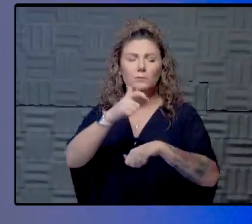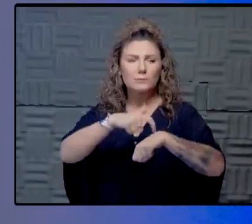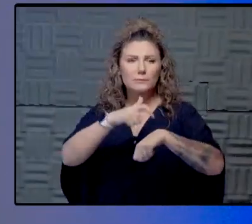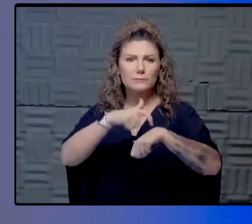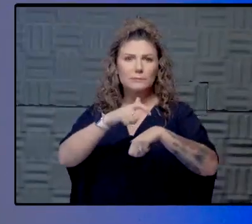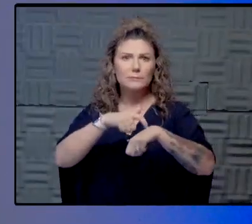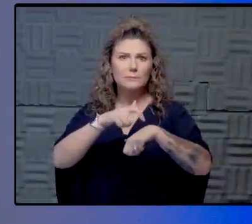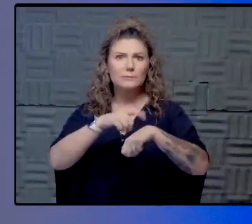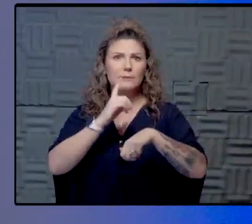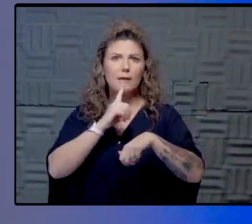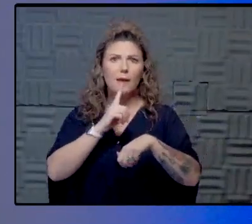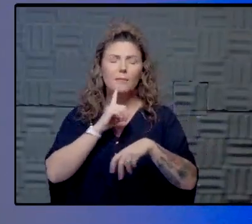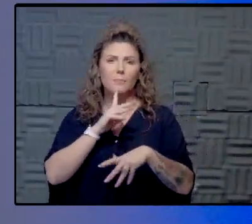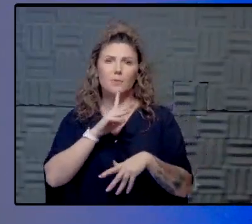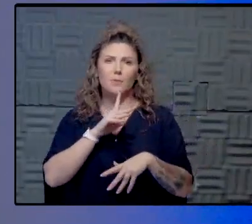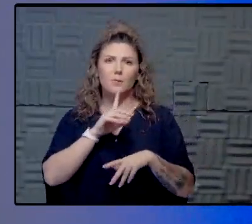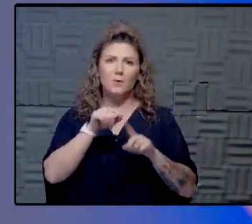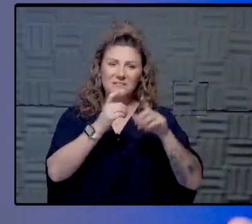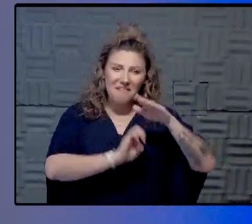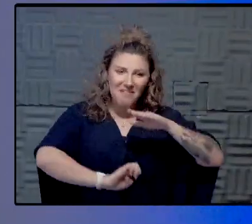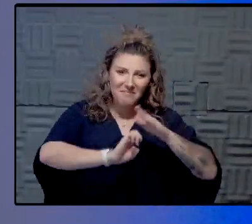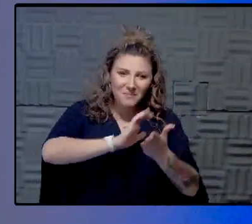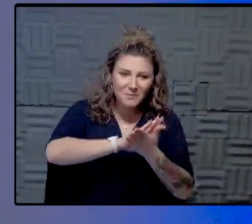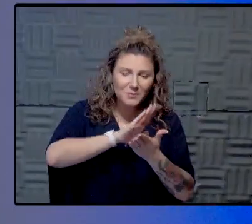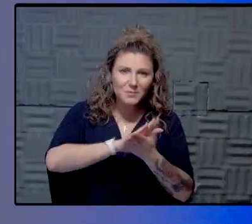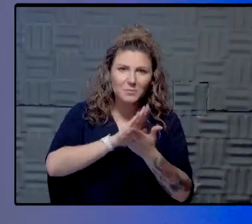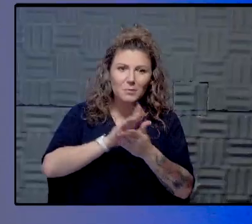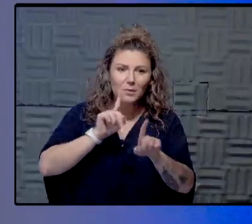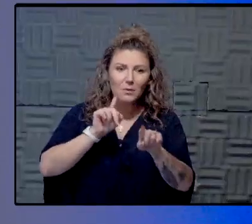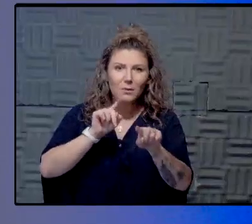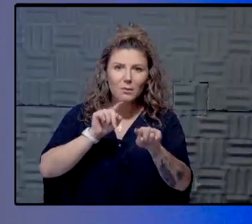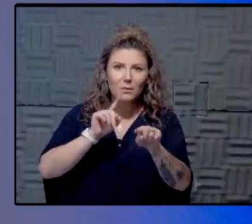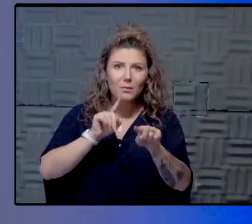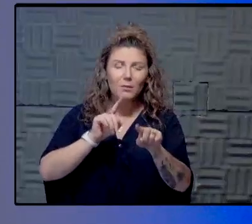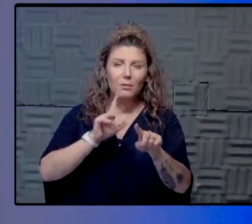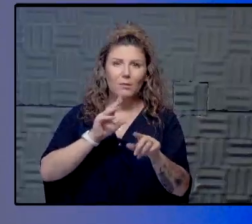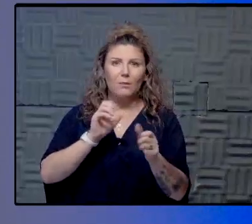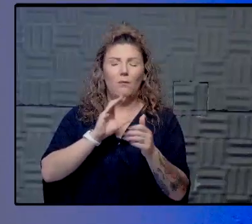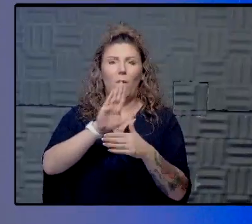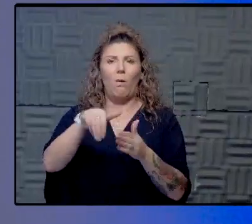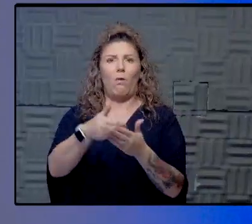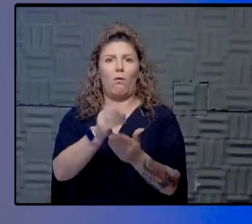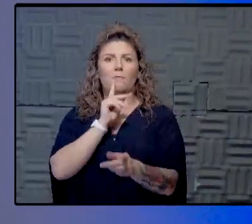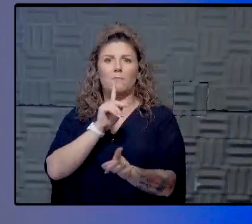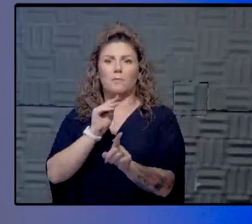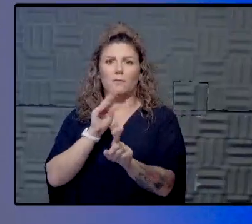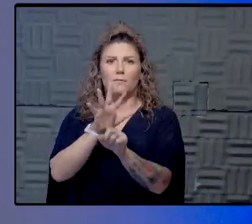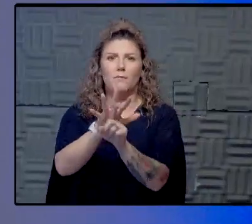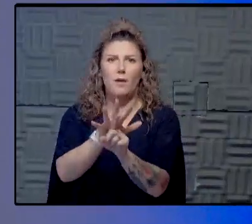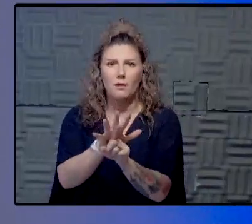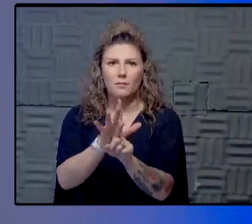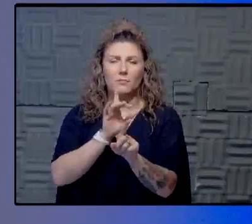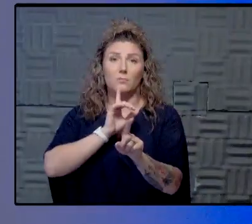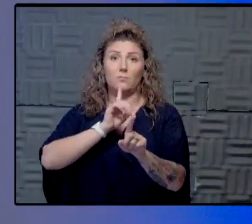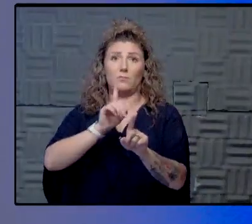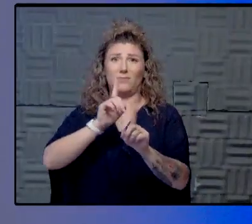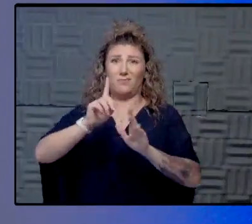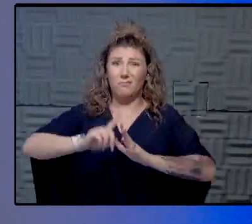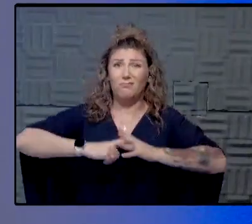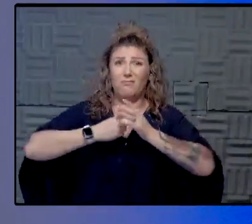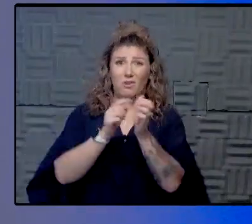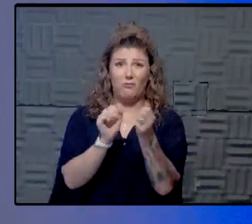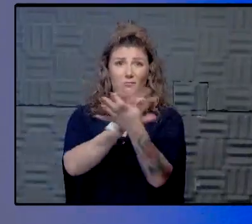of time in those early years. All of those things have been so affected and have really driven a lot